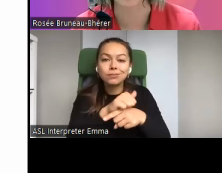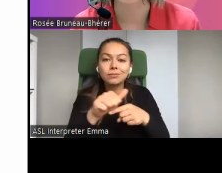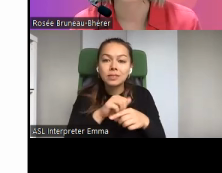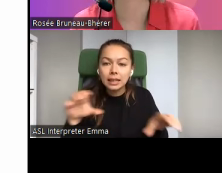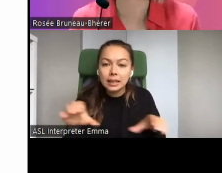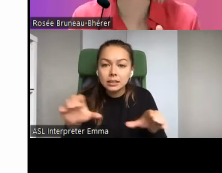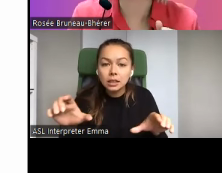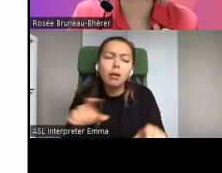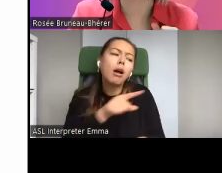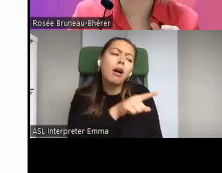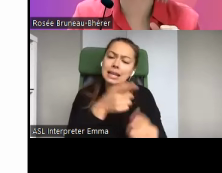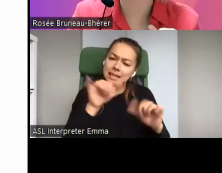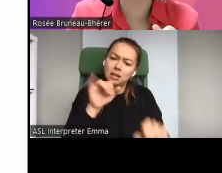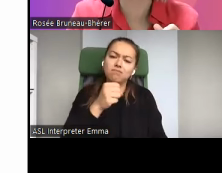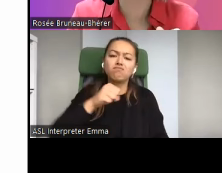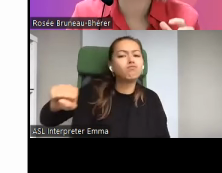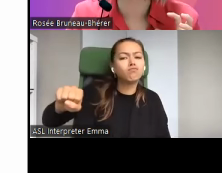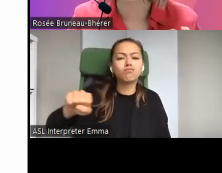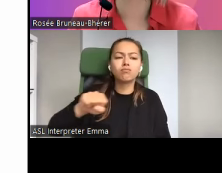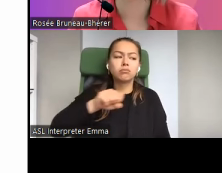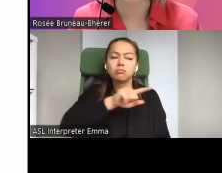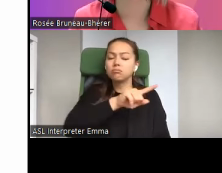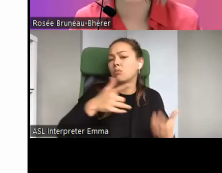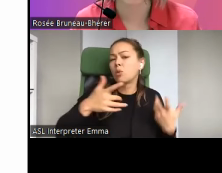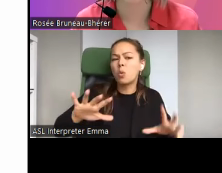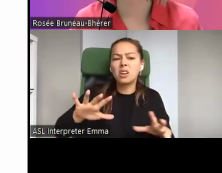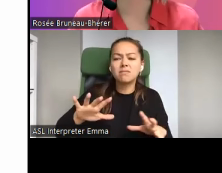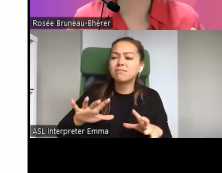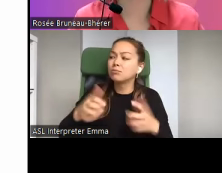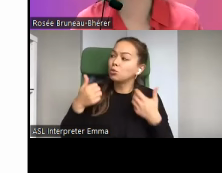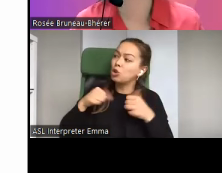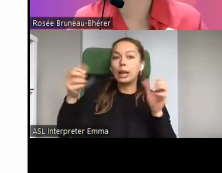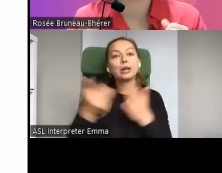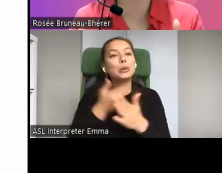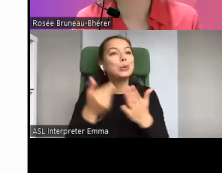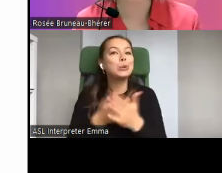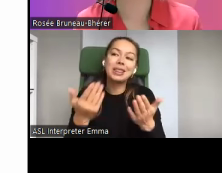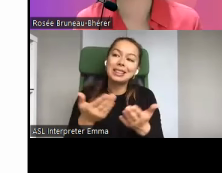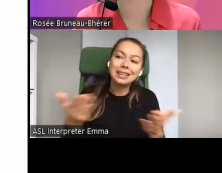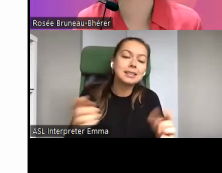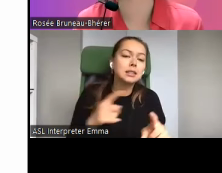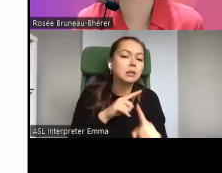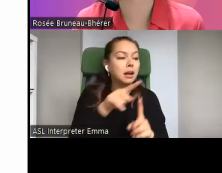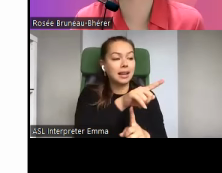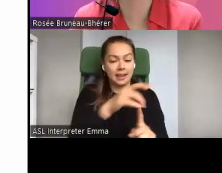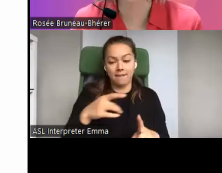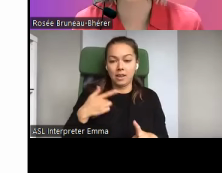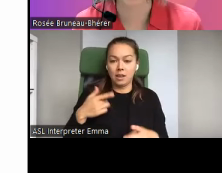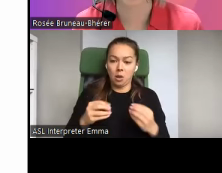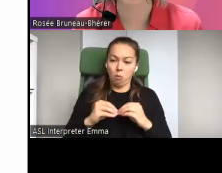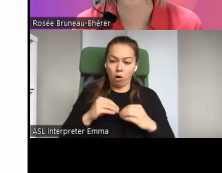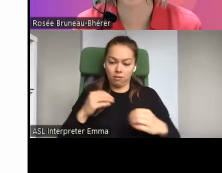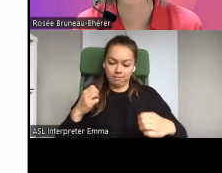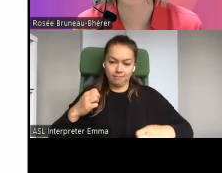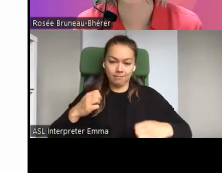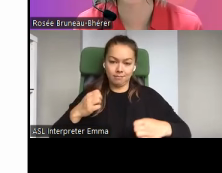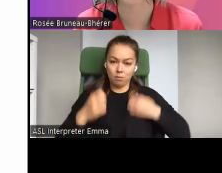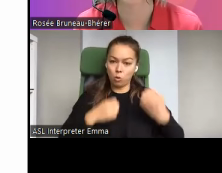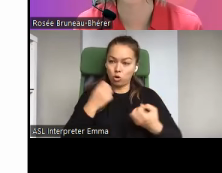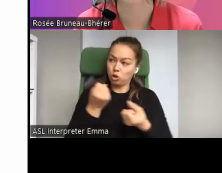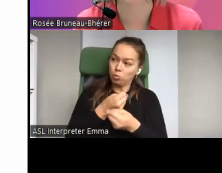oppositional and he might not want to explore new things necessarily. But once he feels more emotionally secure, he'll also be more open to trying